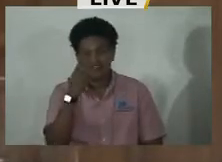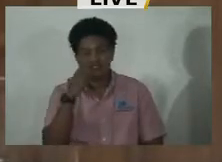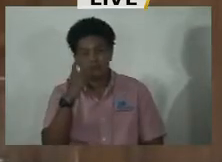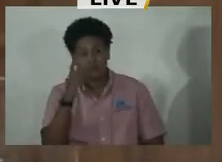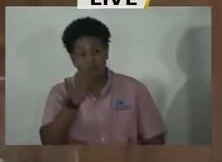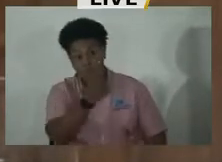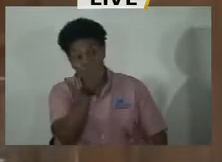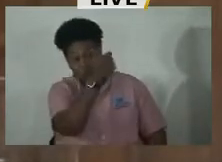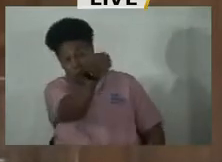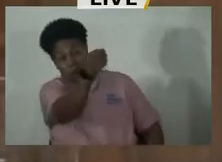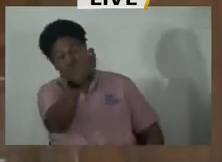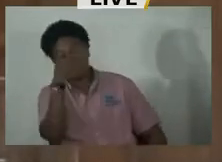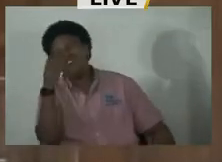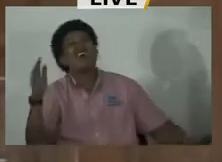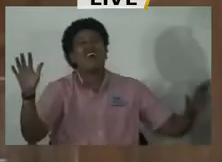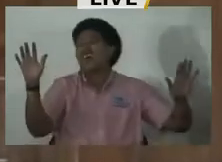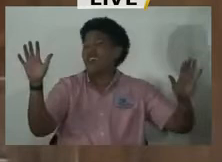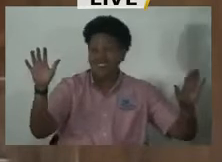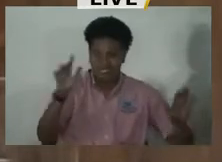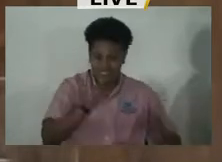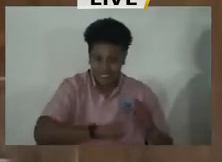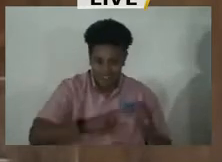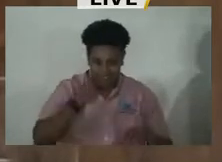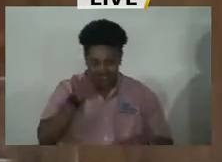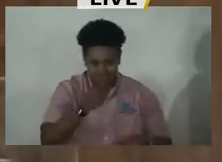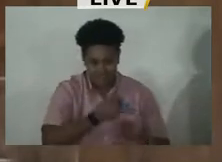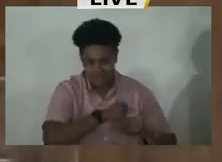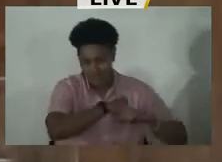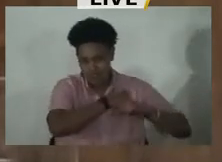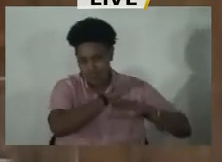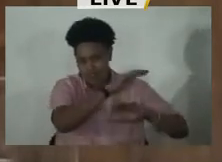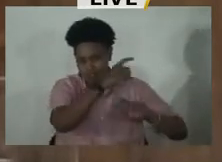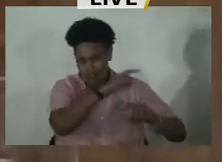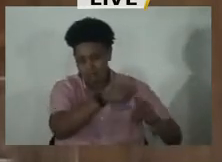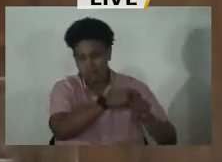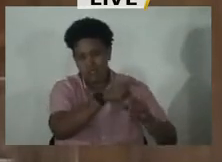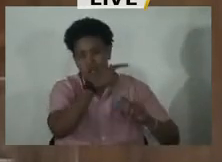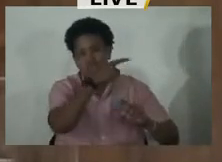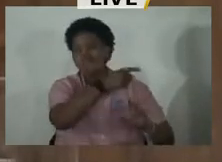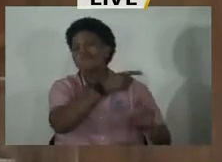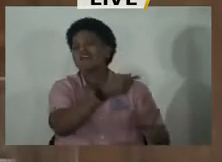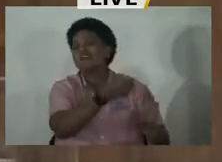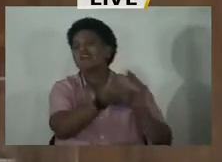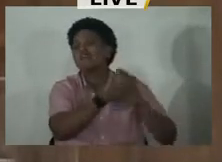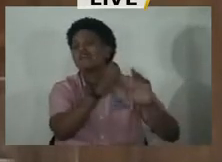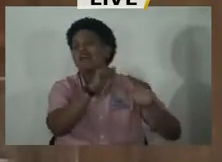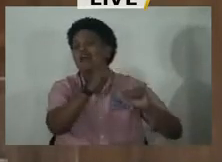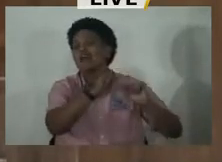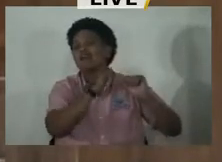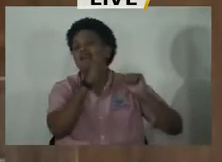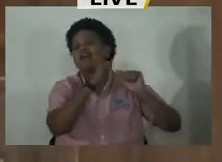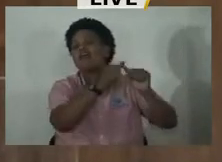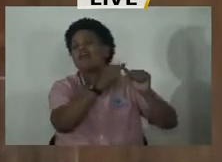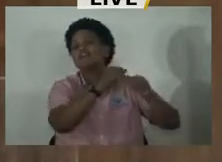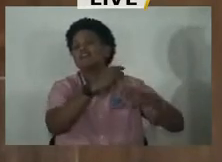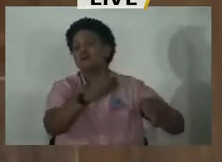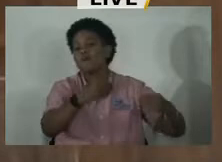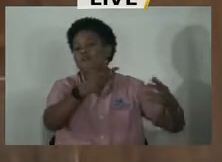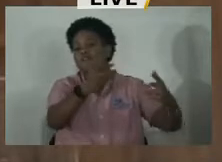offensive weapon once it's being carried for personal protection, had impliedly repealed any inconsistent provision that